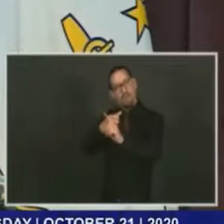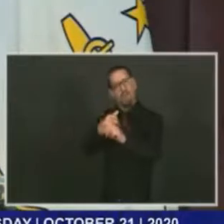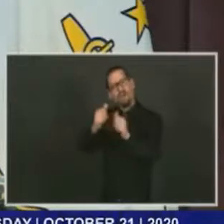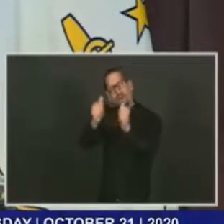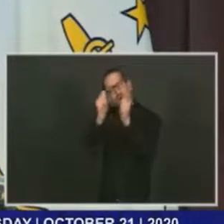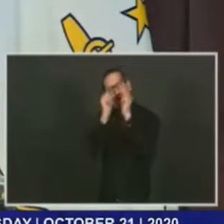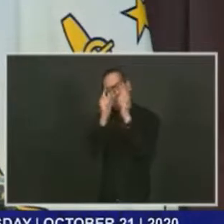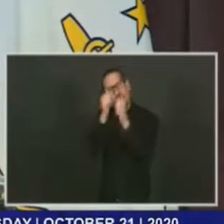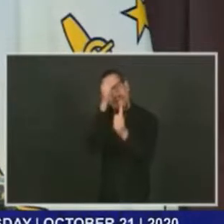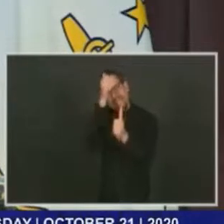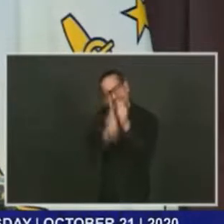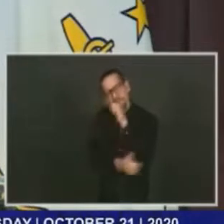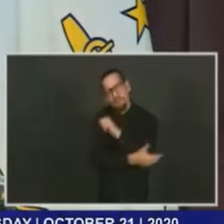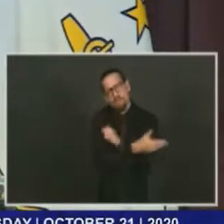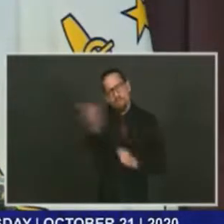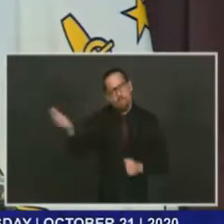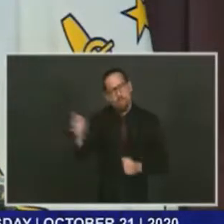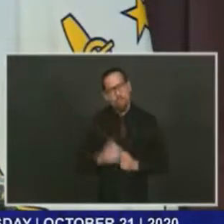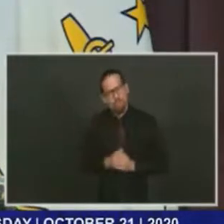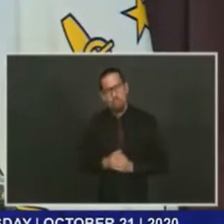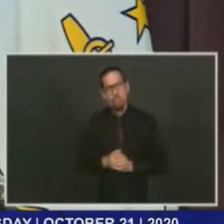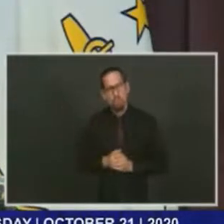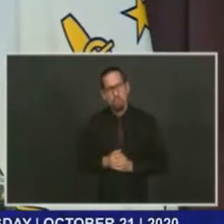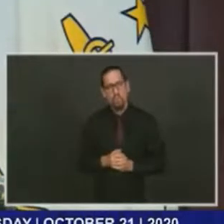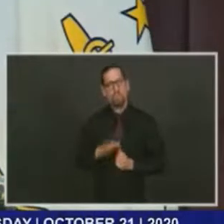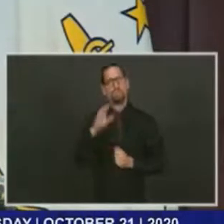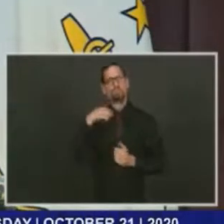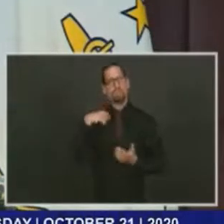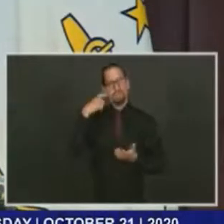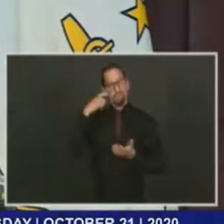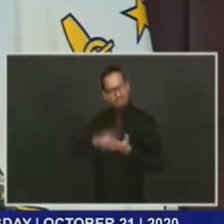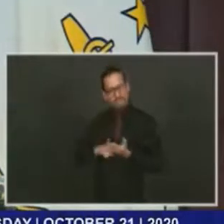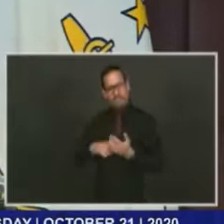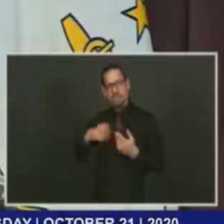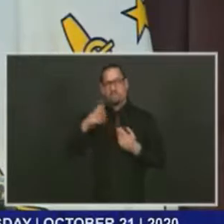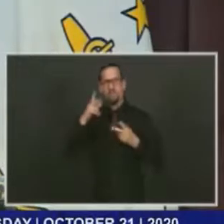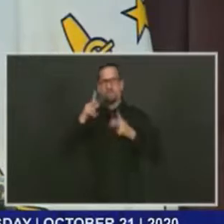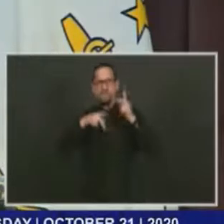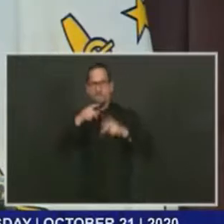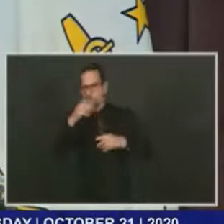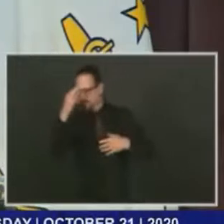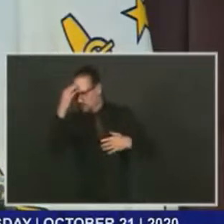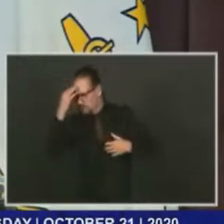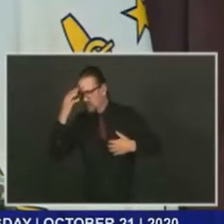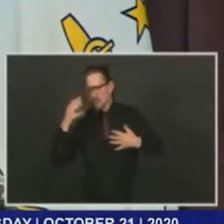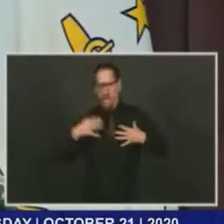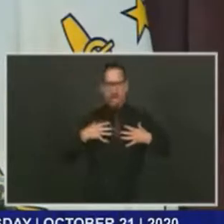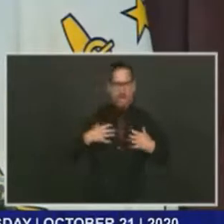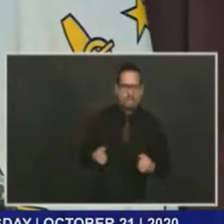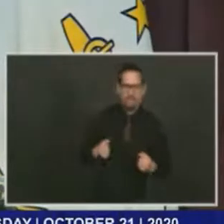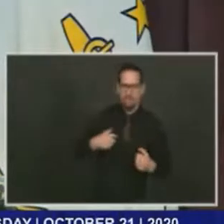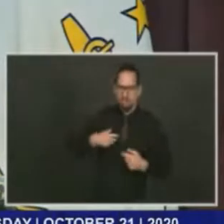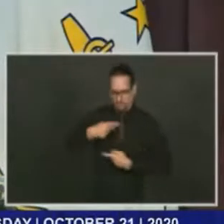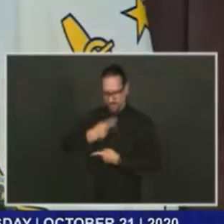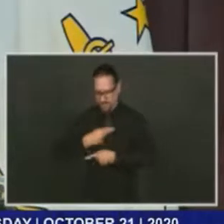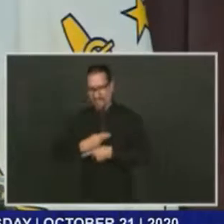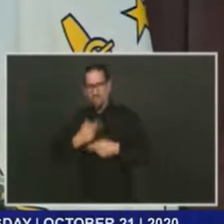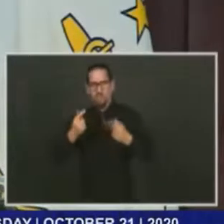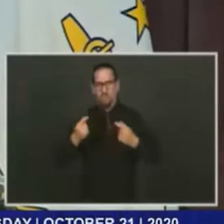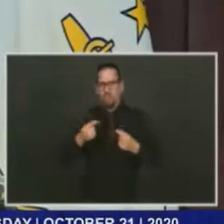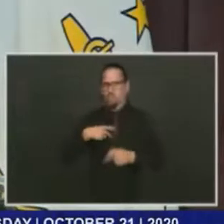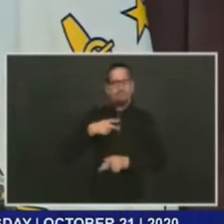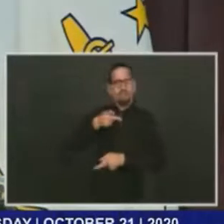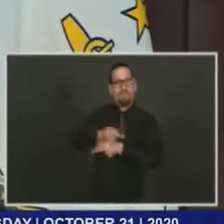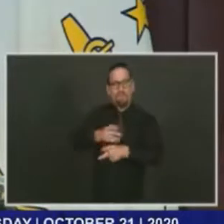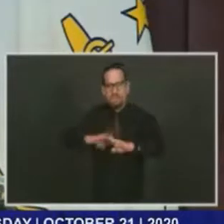so I just want to acknowledge that. You're worried about yourselves, you're worried about your job, you're worried about your family, and it's just a